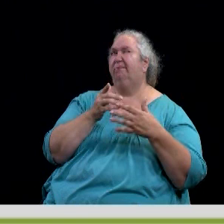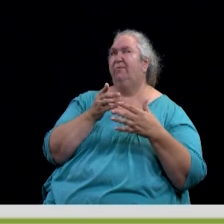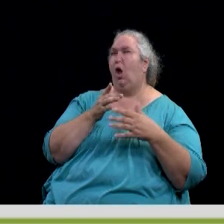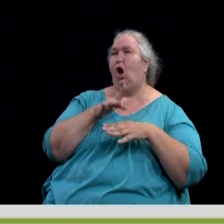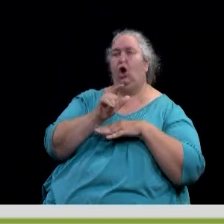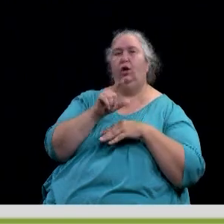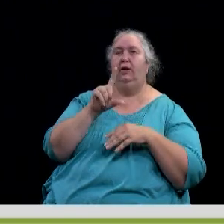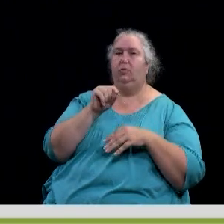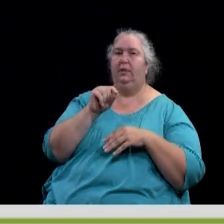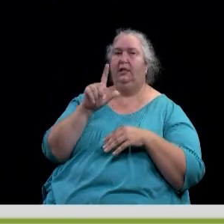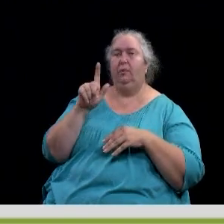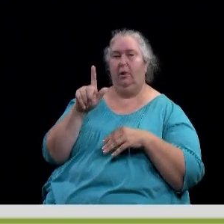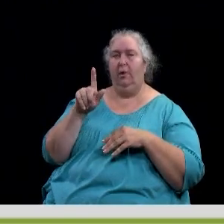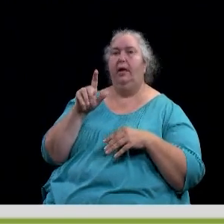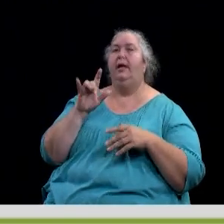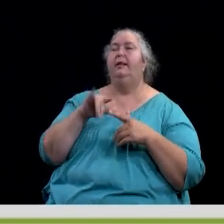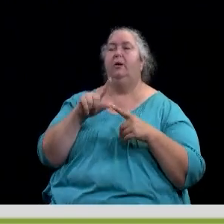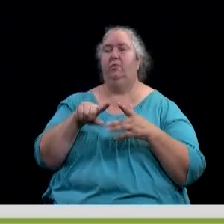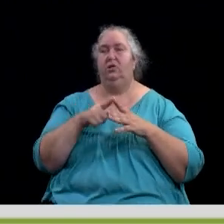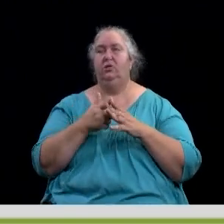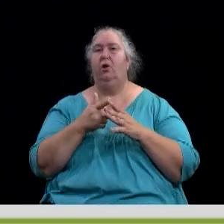efforts along Elm Avenue.